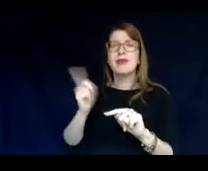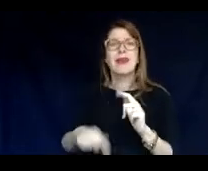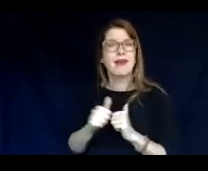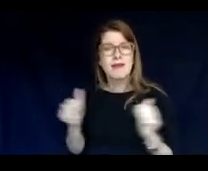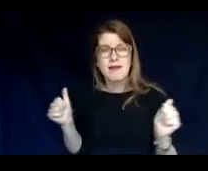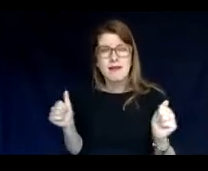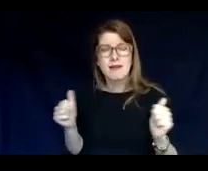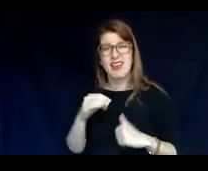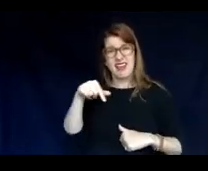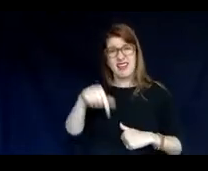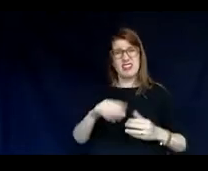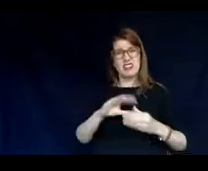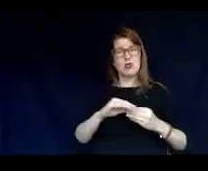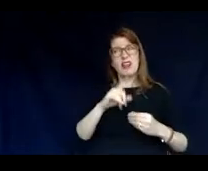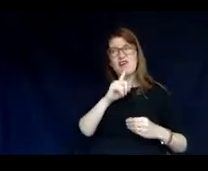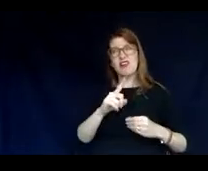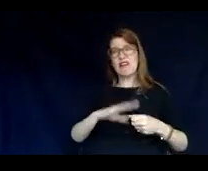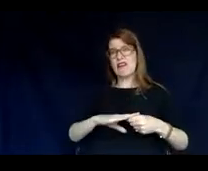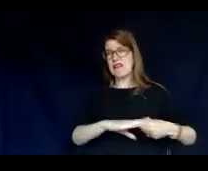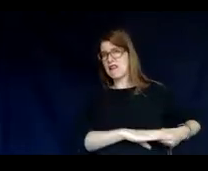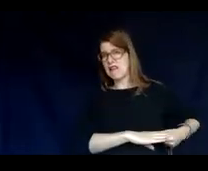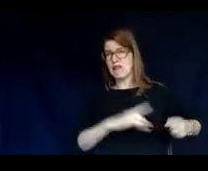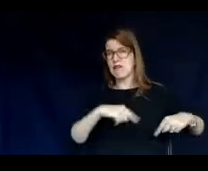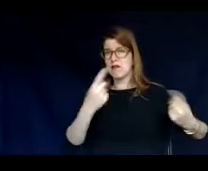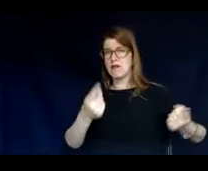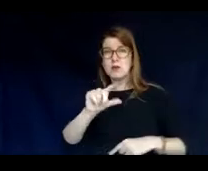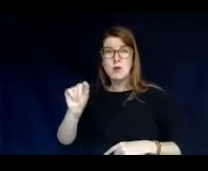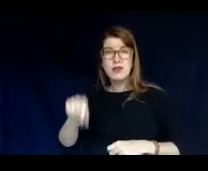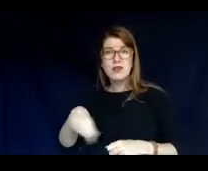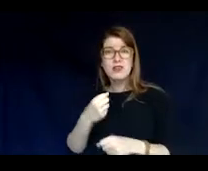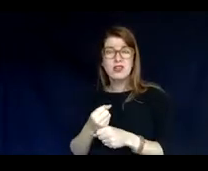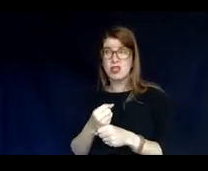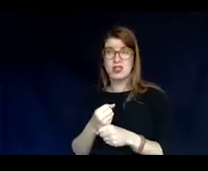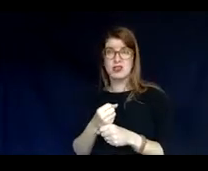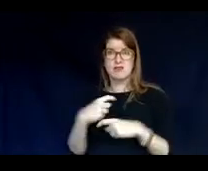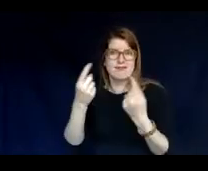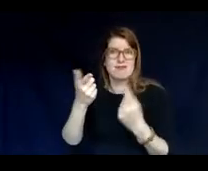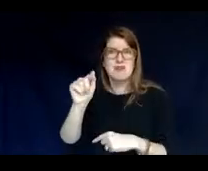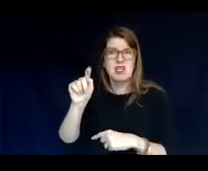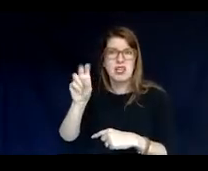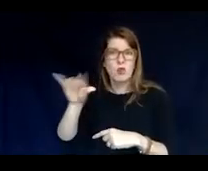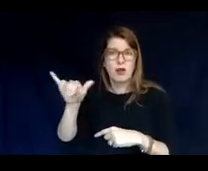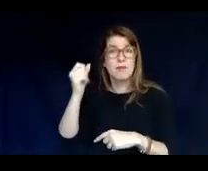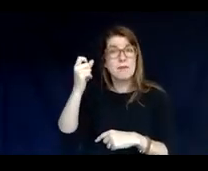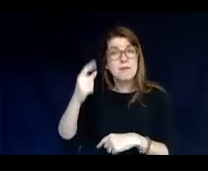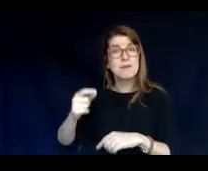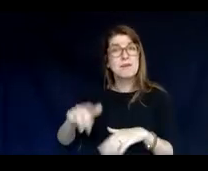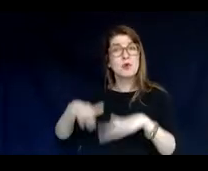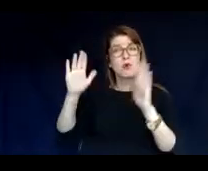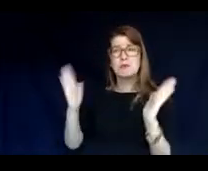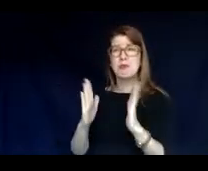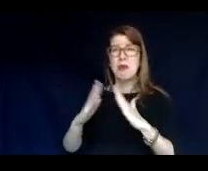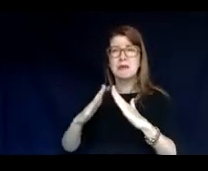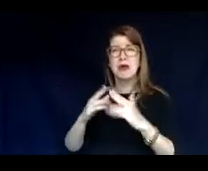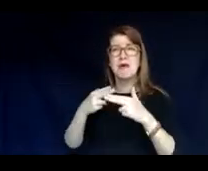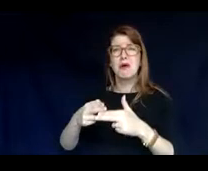story, which I've kind of kept locked away for the last 20 years or so, as long as I've been at Gateway. Now, I grew up in Southeast Texas in a small town called